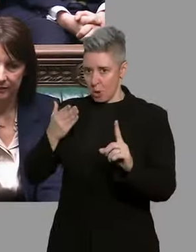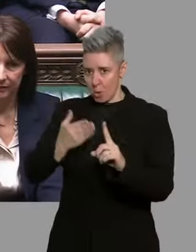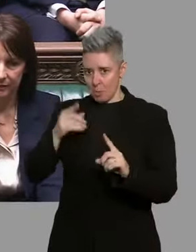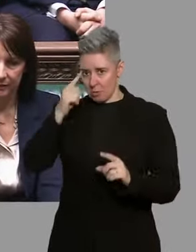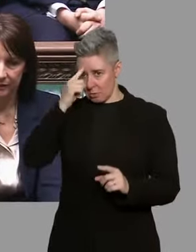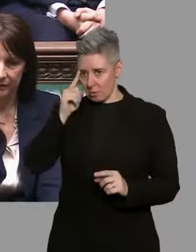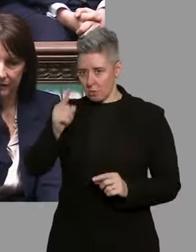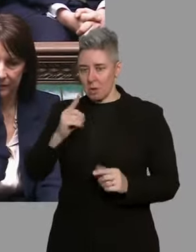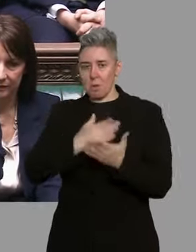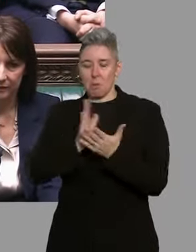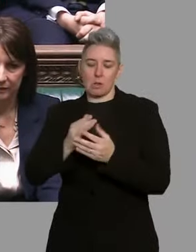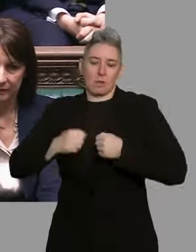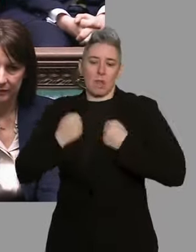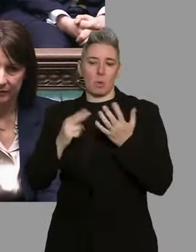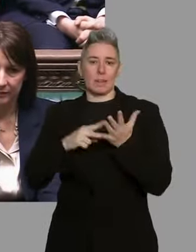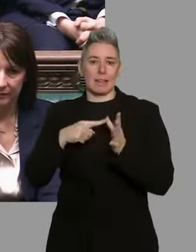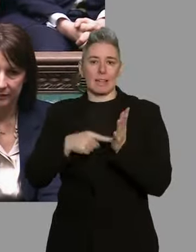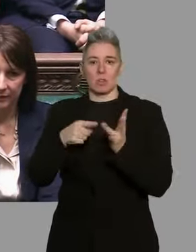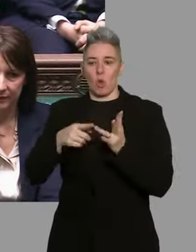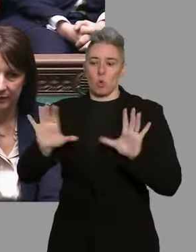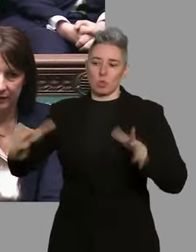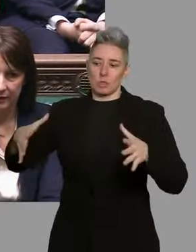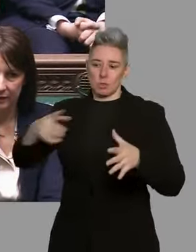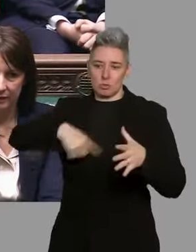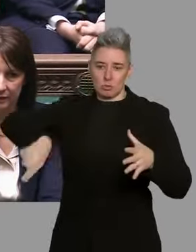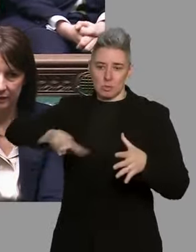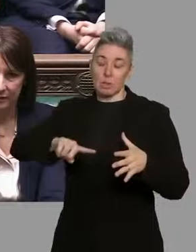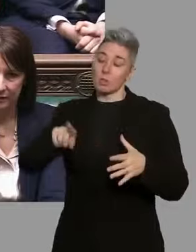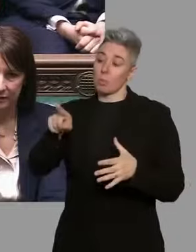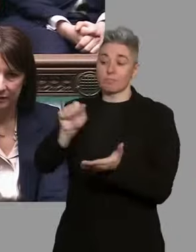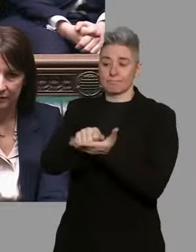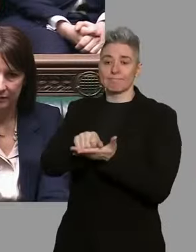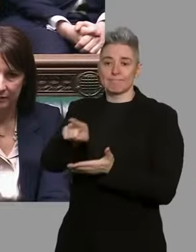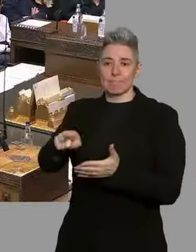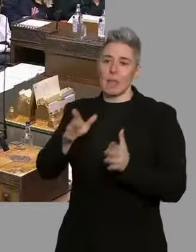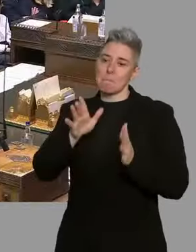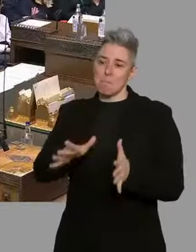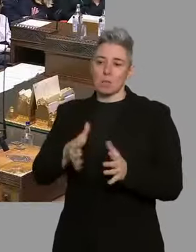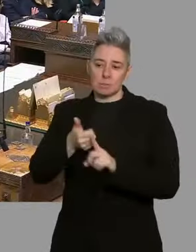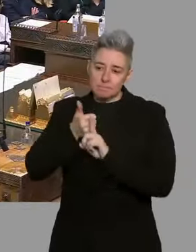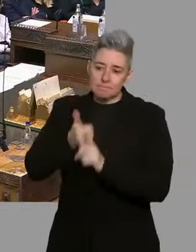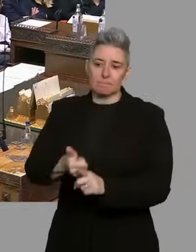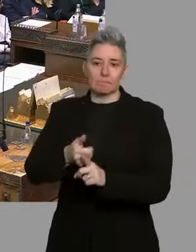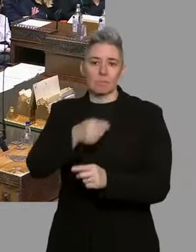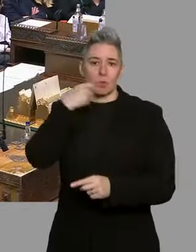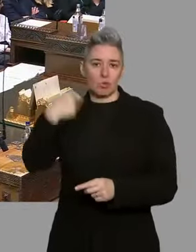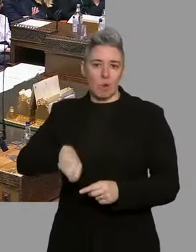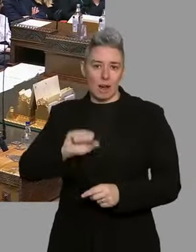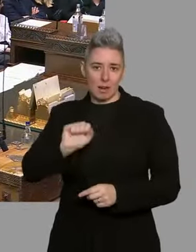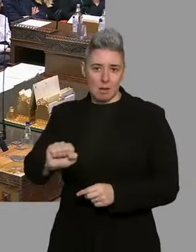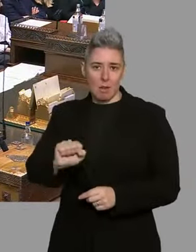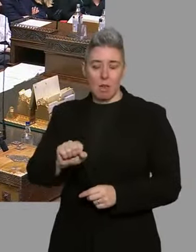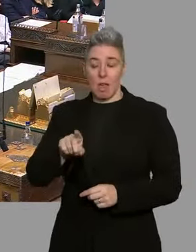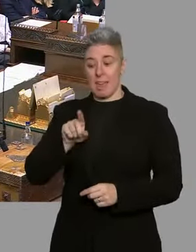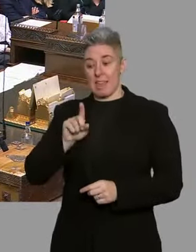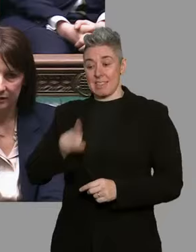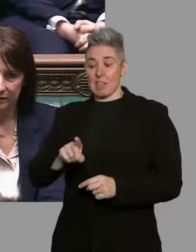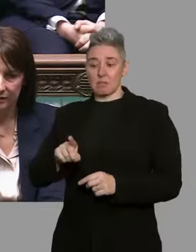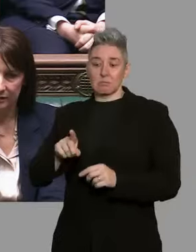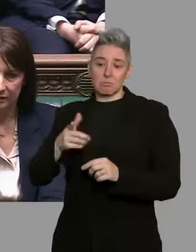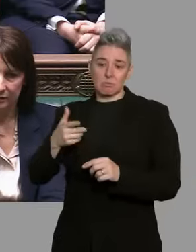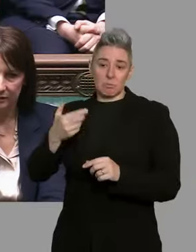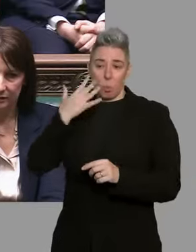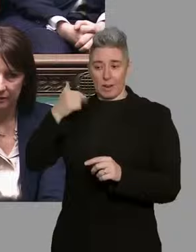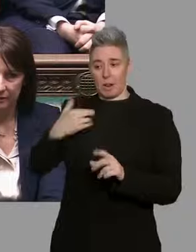right that we must continue to support Ukraine, and that was the subject of our discussions in Estonia yesterday. Make sure Ukraine is put